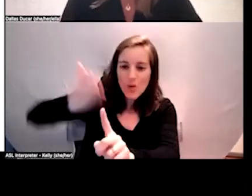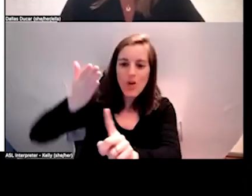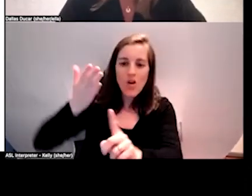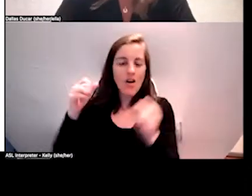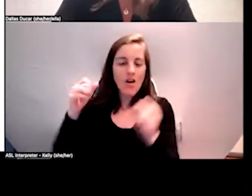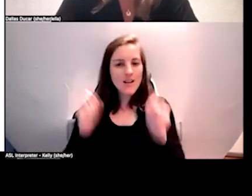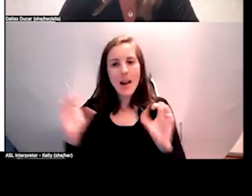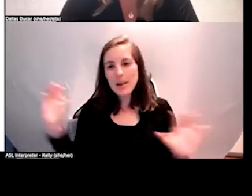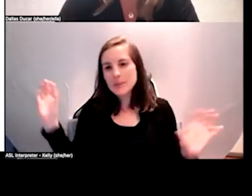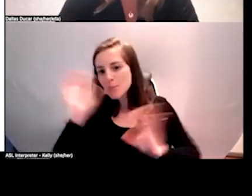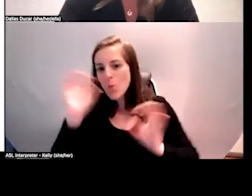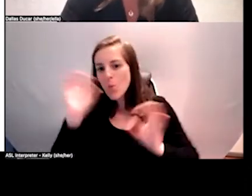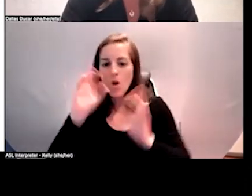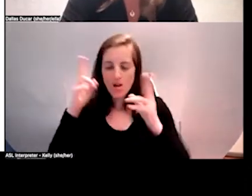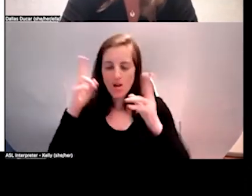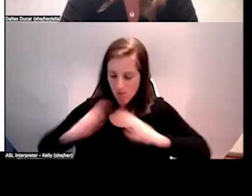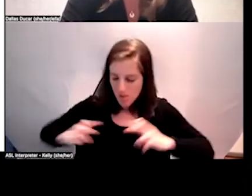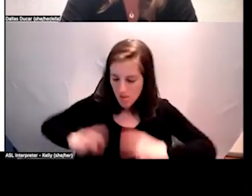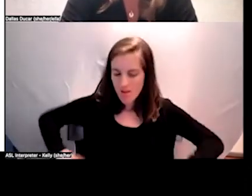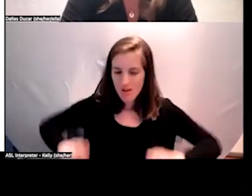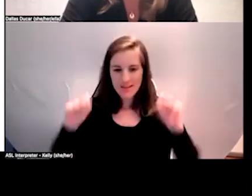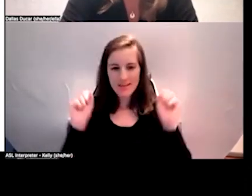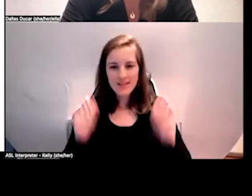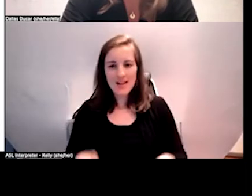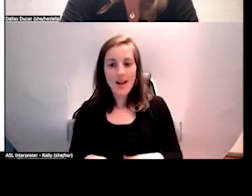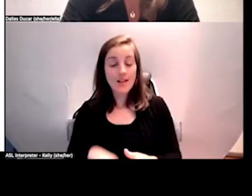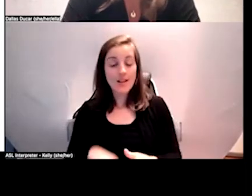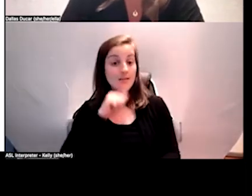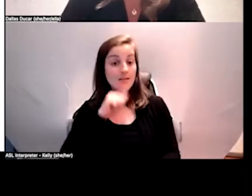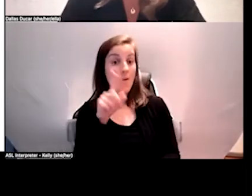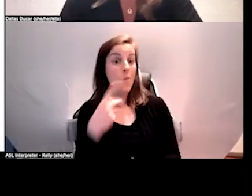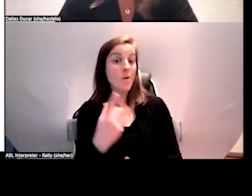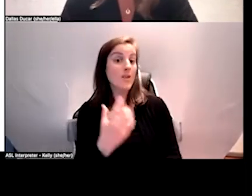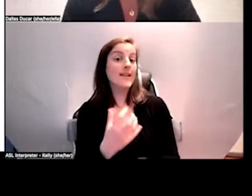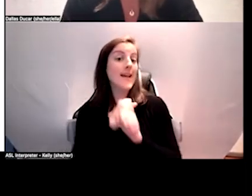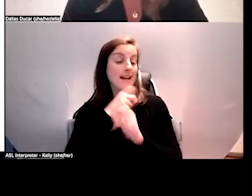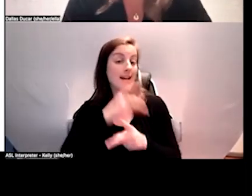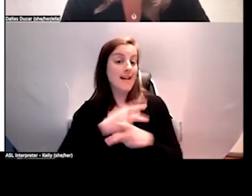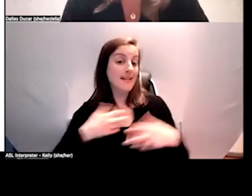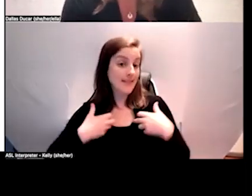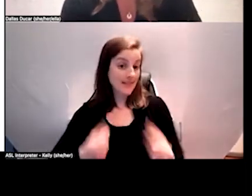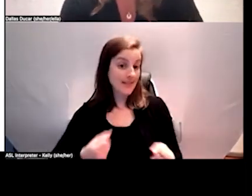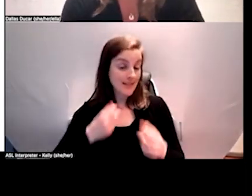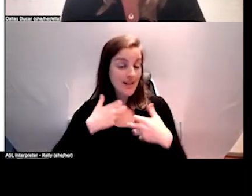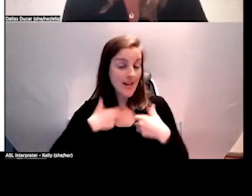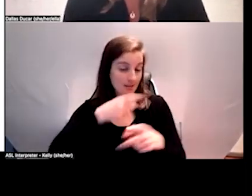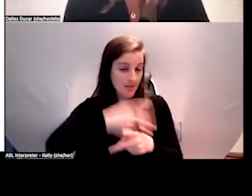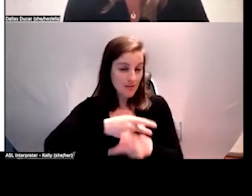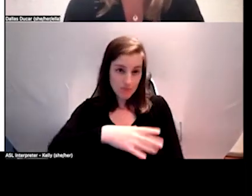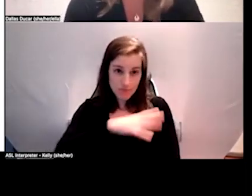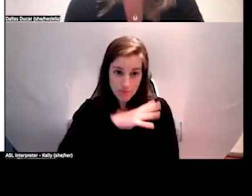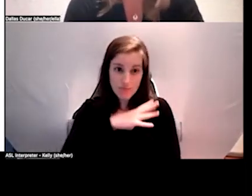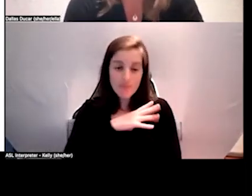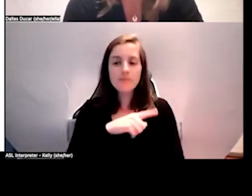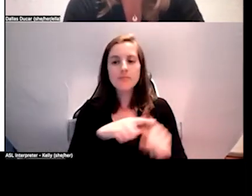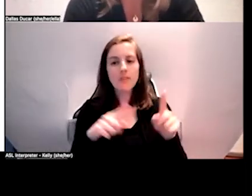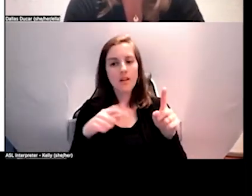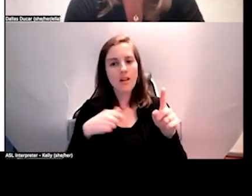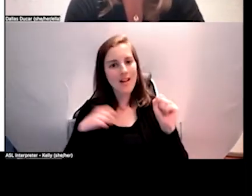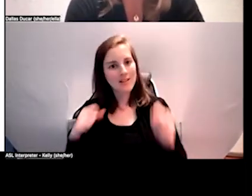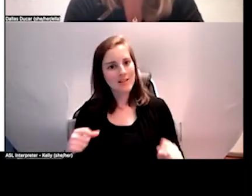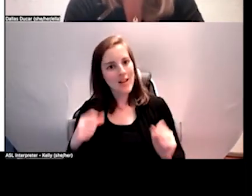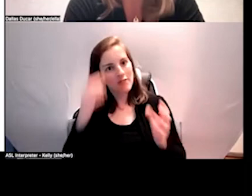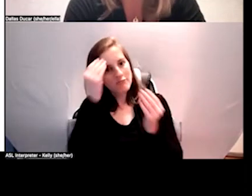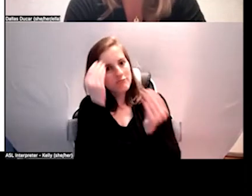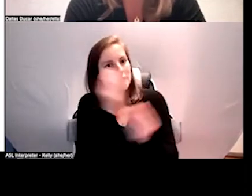want to be, right? You're not only receiving healthcare, but you're actually able to express